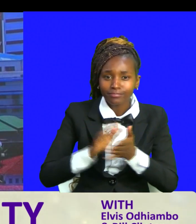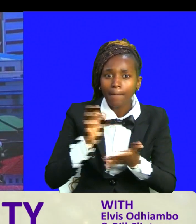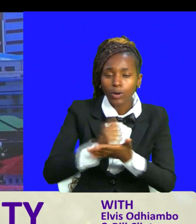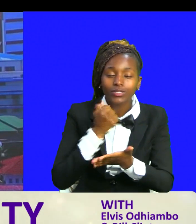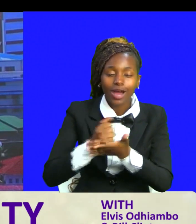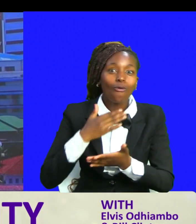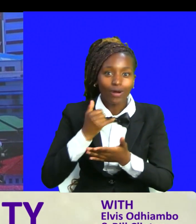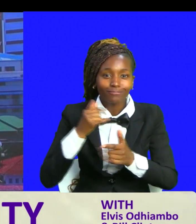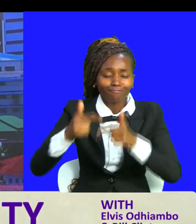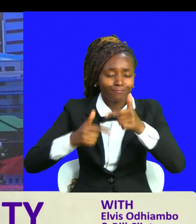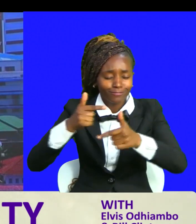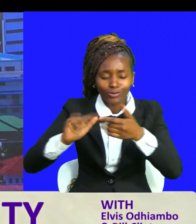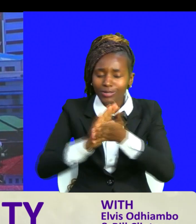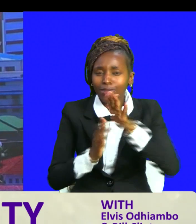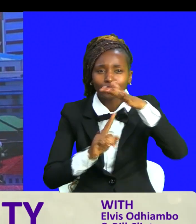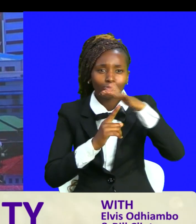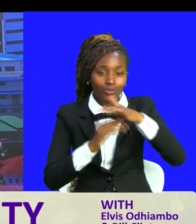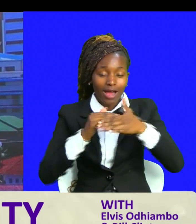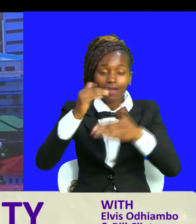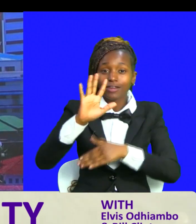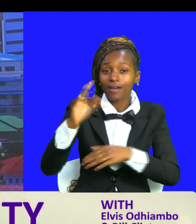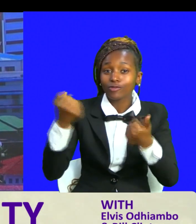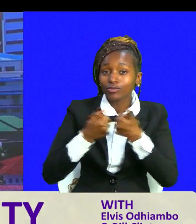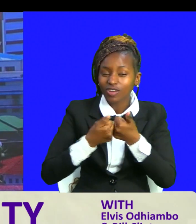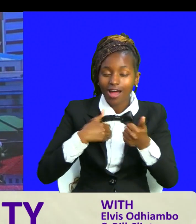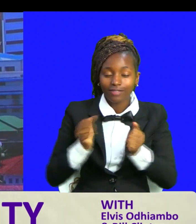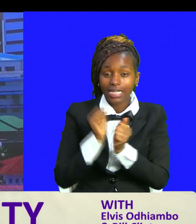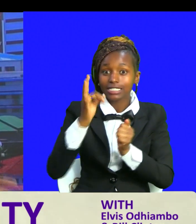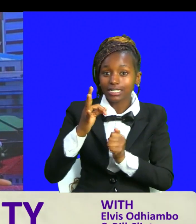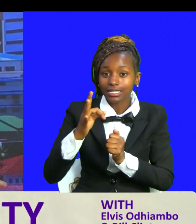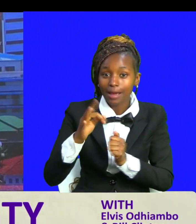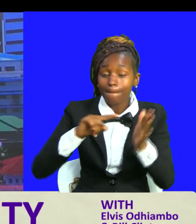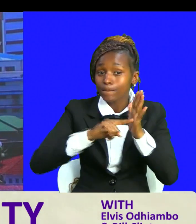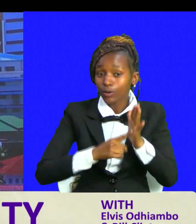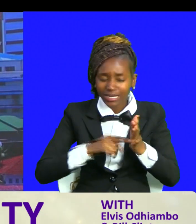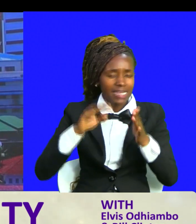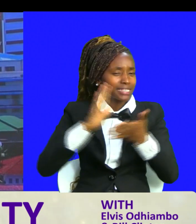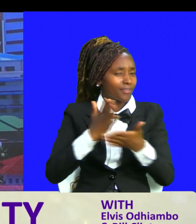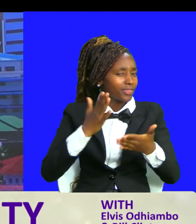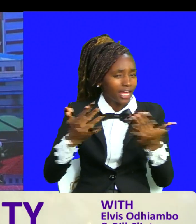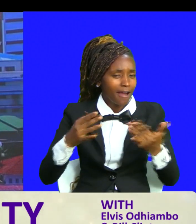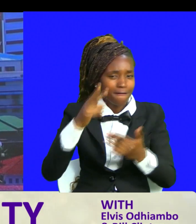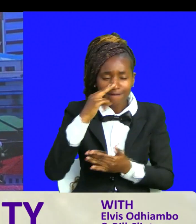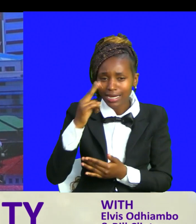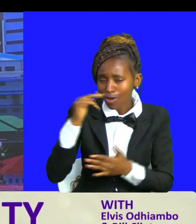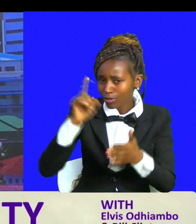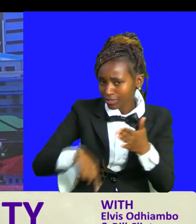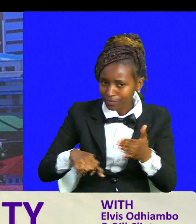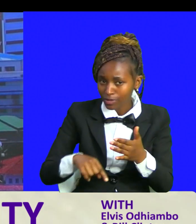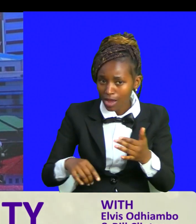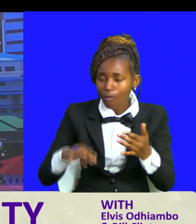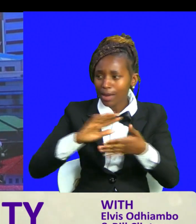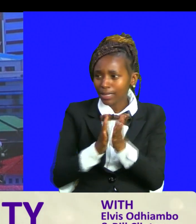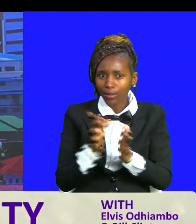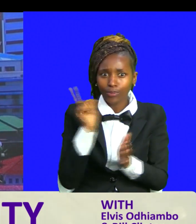KPL. After 5 games, they have 13 points. The funny thing is, Elvis, they're not only dominating right about now, but then